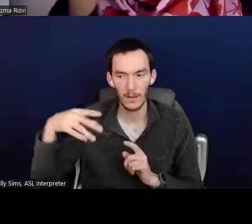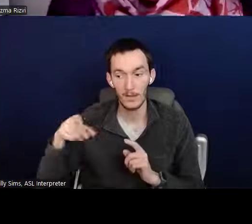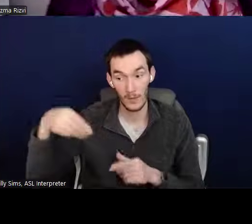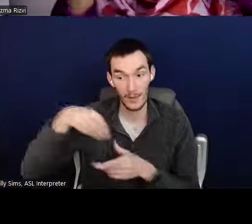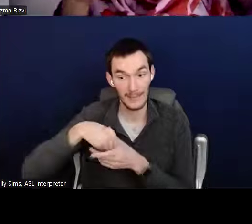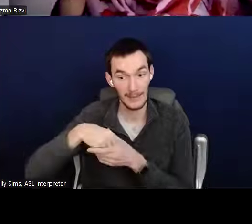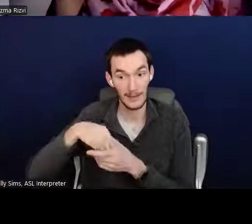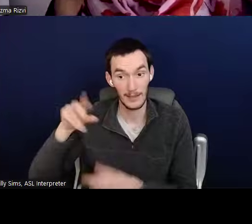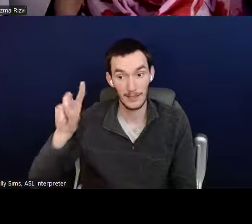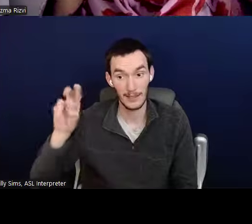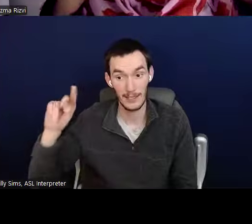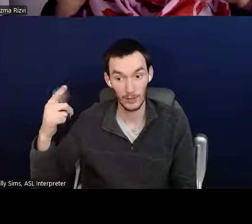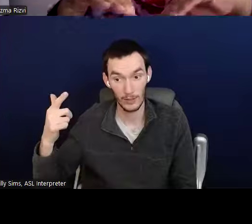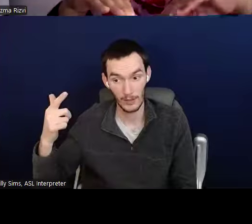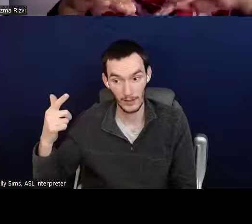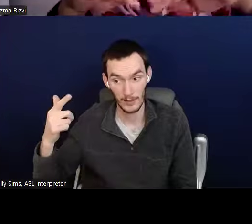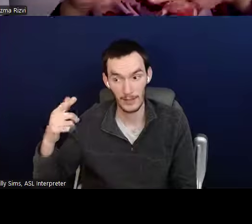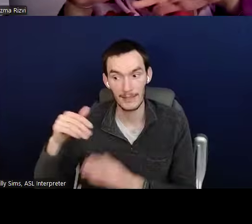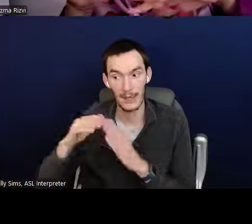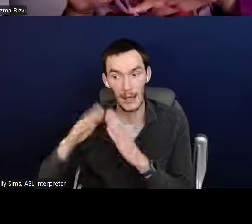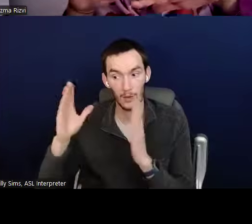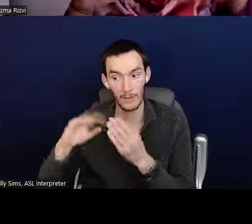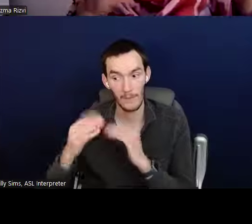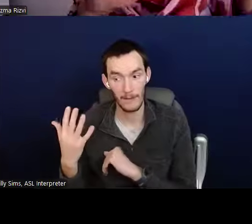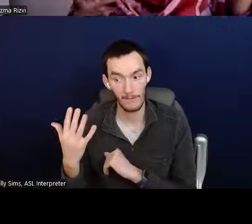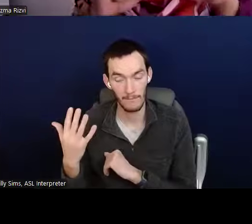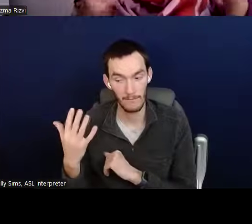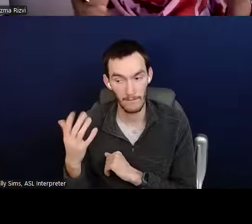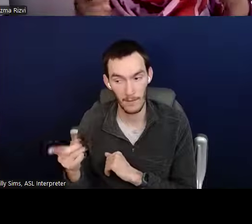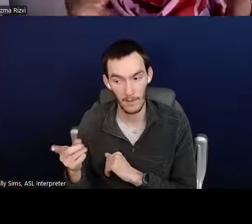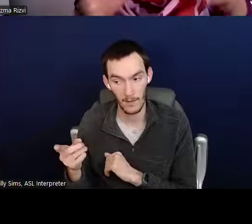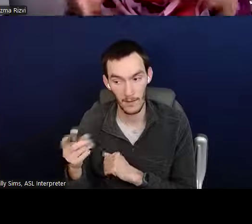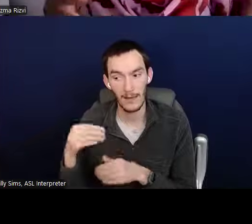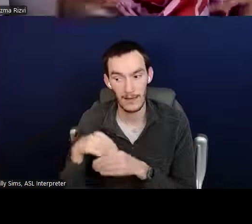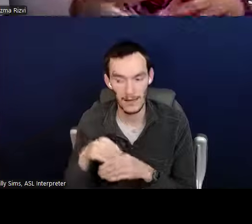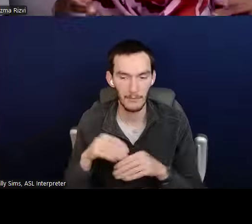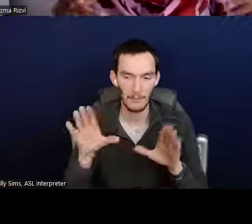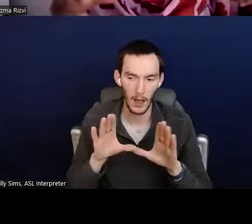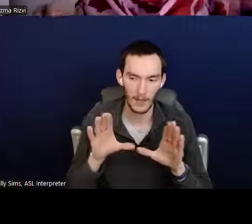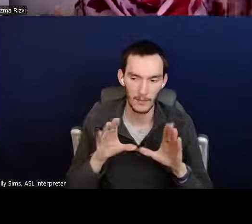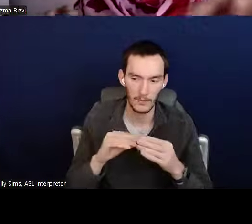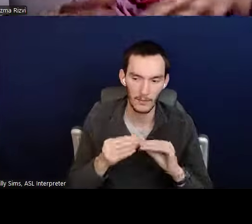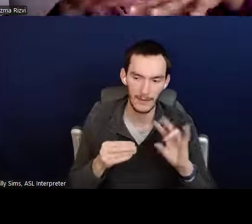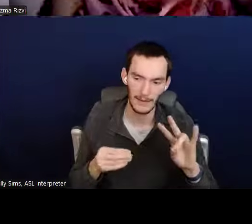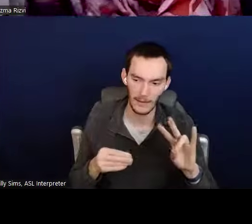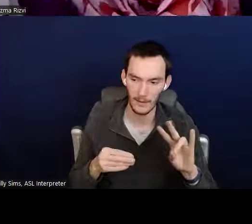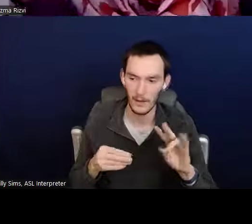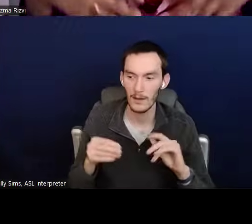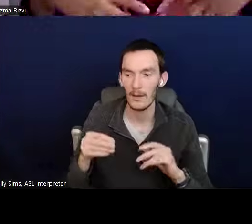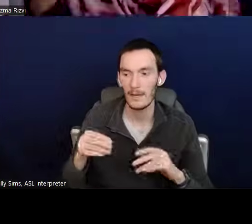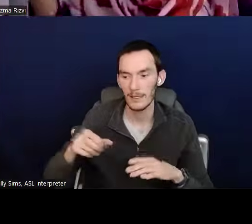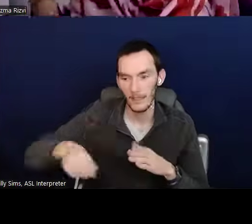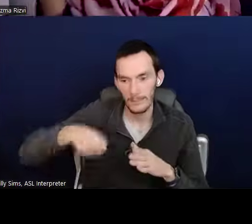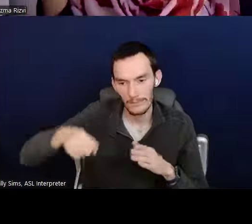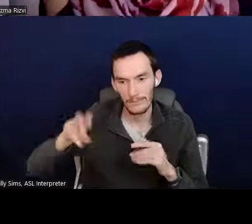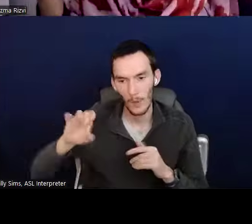in house 5, and which is in block 7, which is part of what we just saw. That's a well, but just to